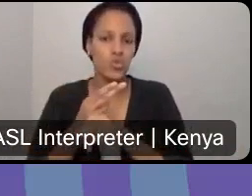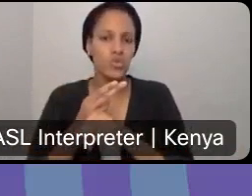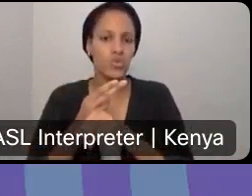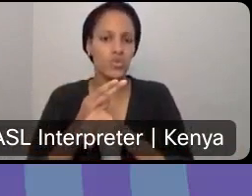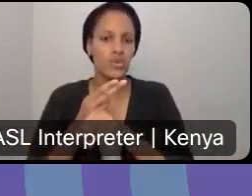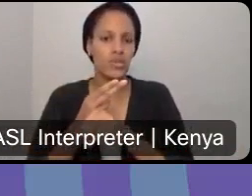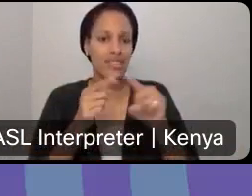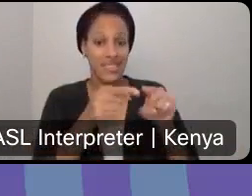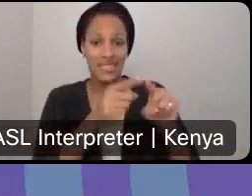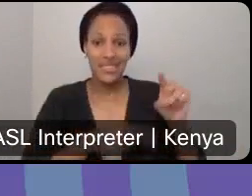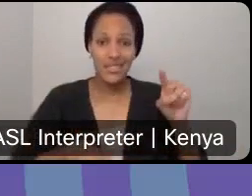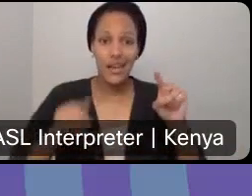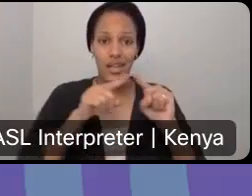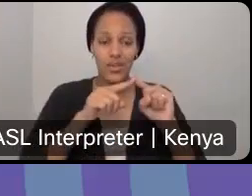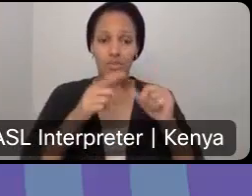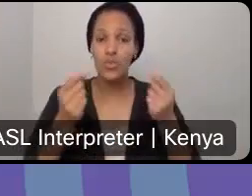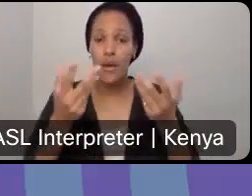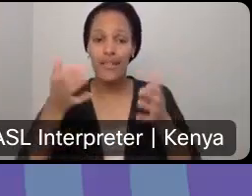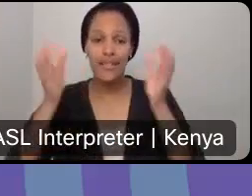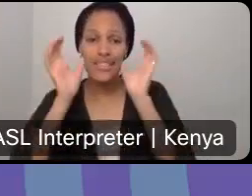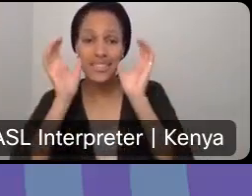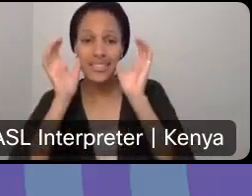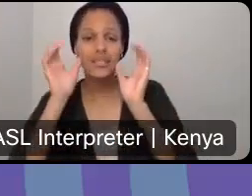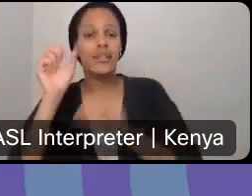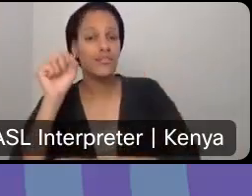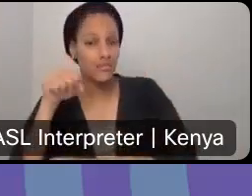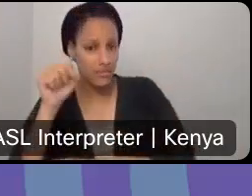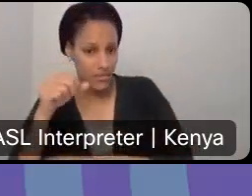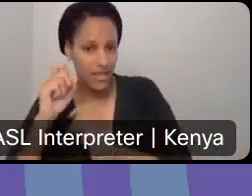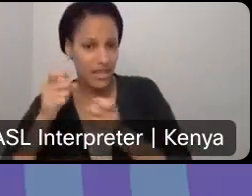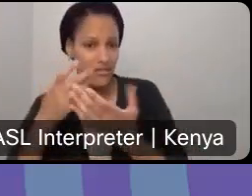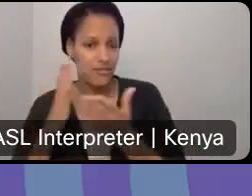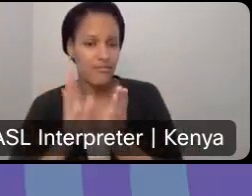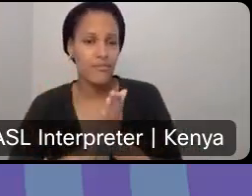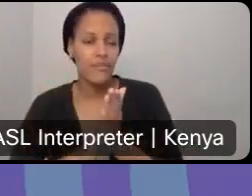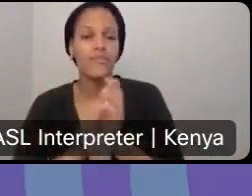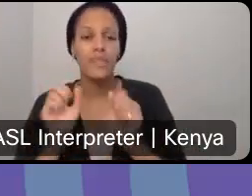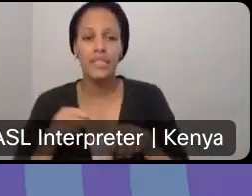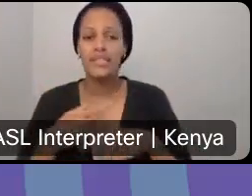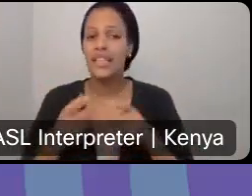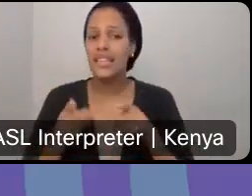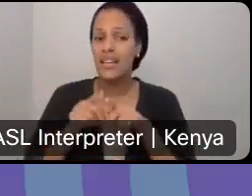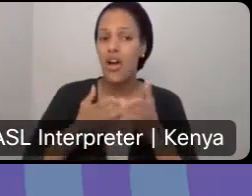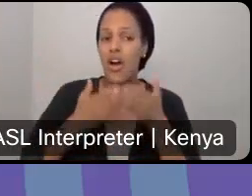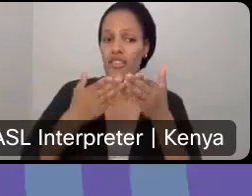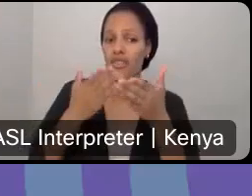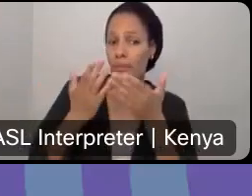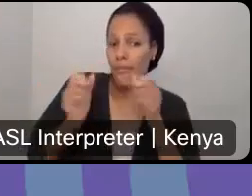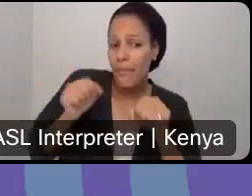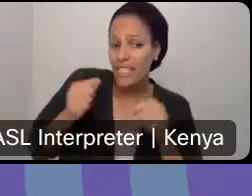then offer action that is possible in the moment. And let's look at these in a little more detail.